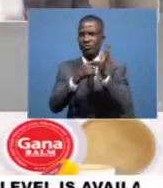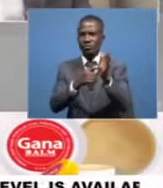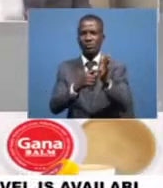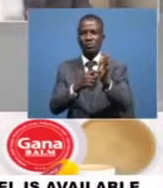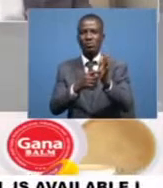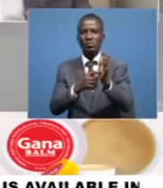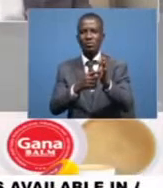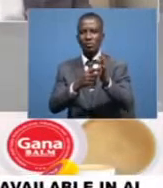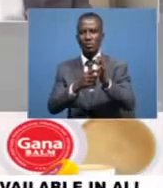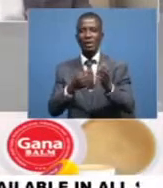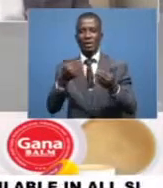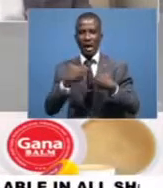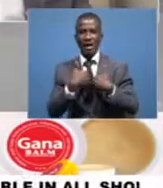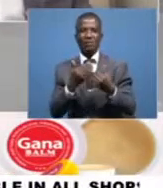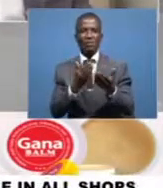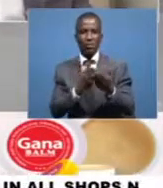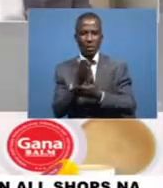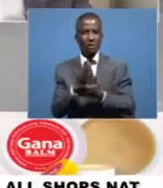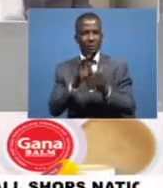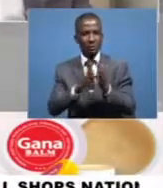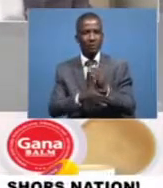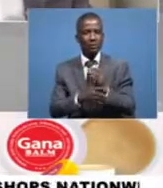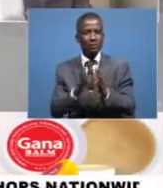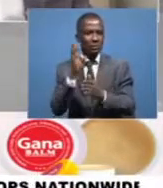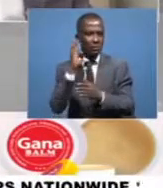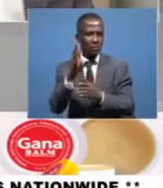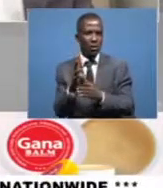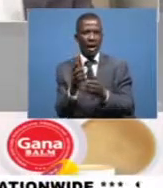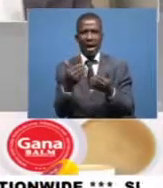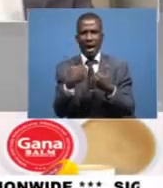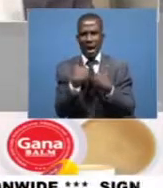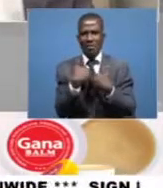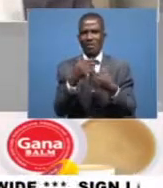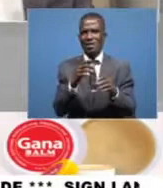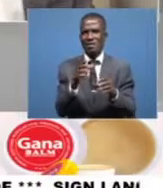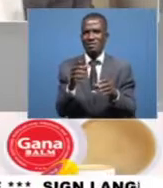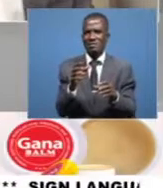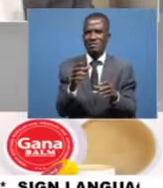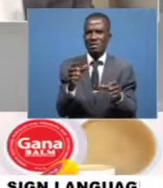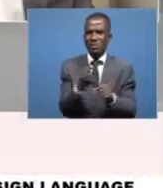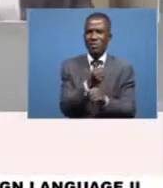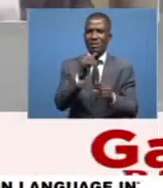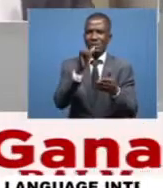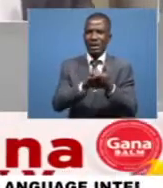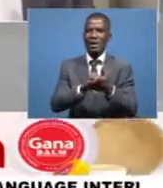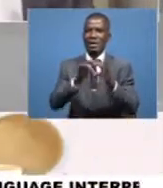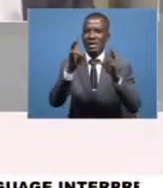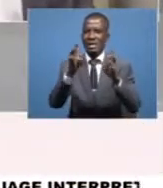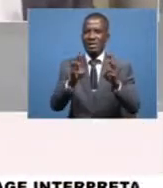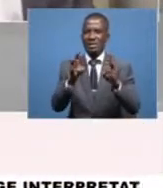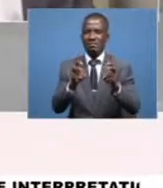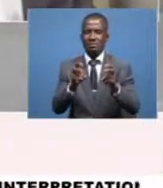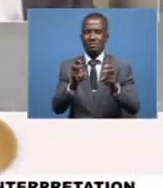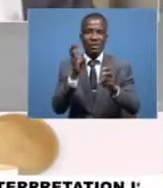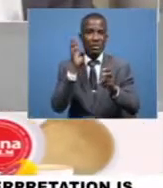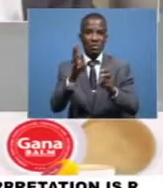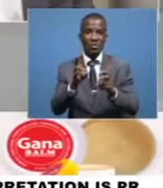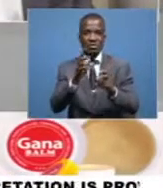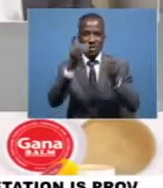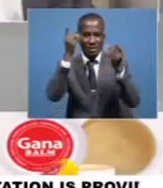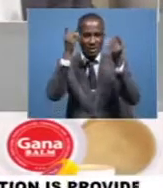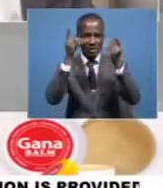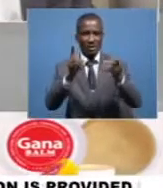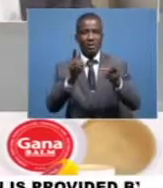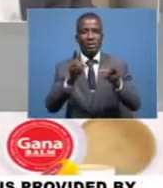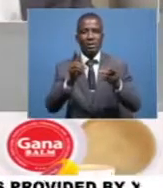their case, essentially the plaintiff has won that particular matter, or the matter will be decided